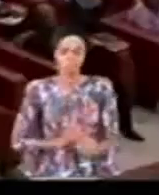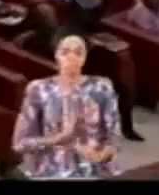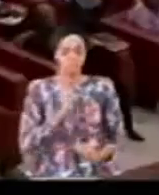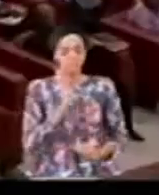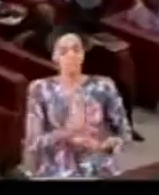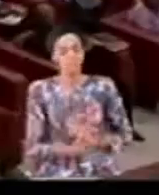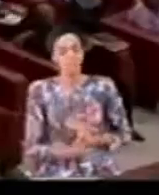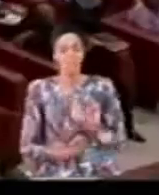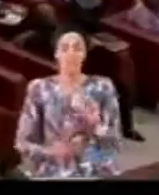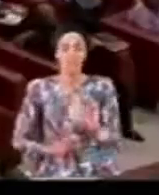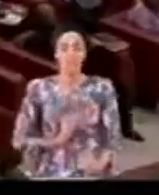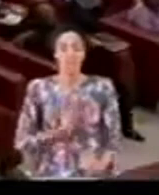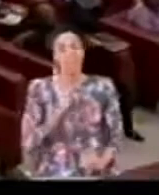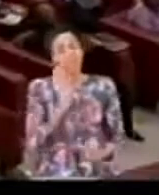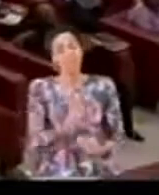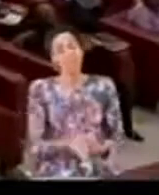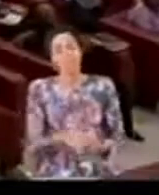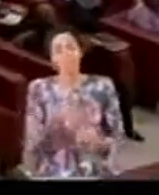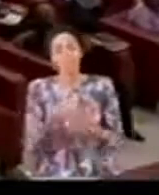walk.